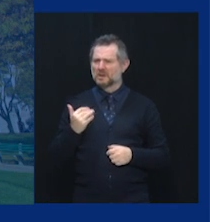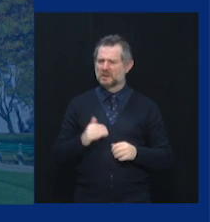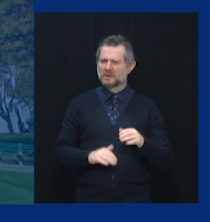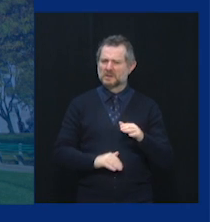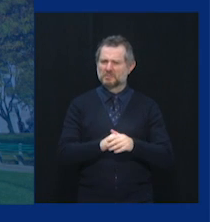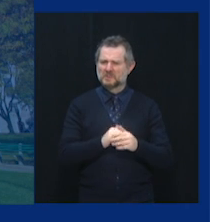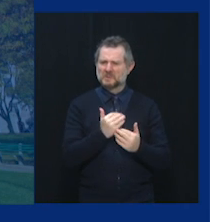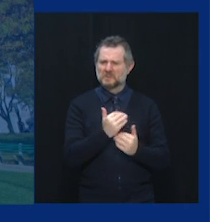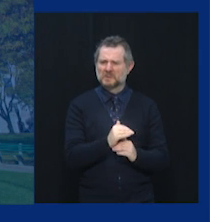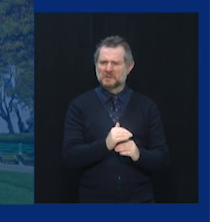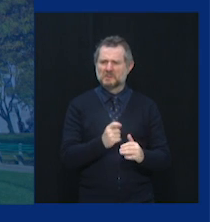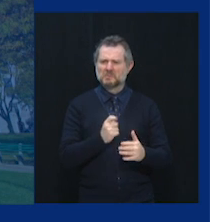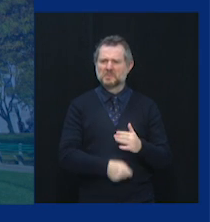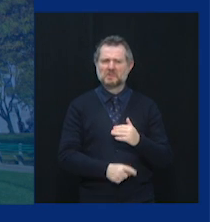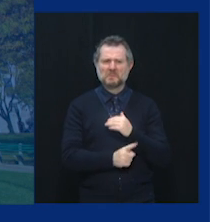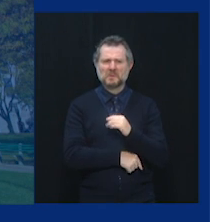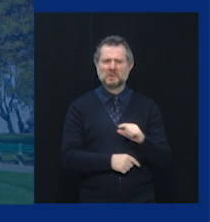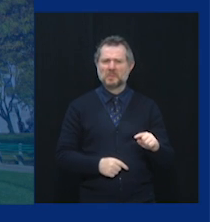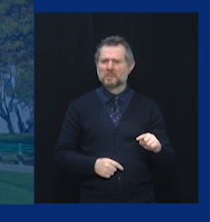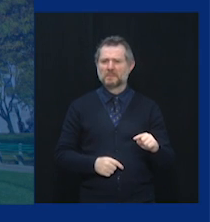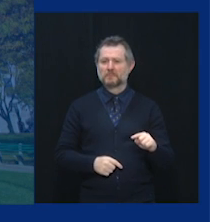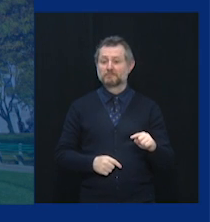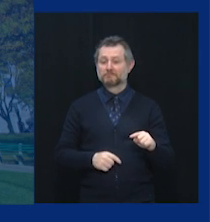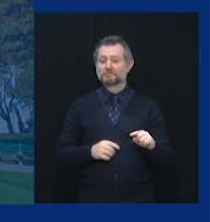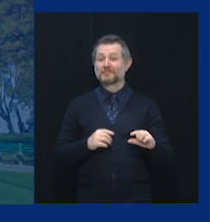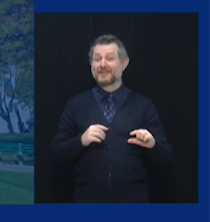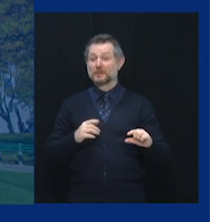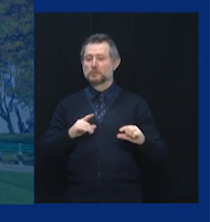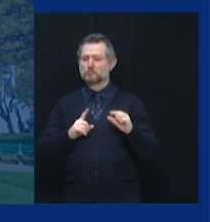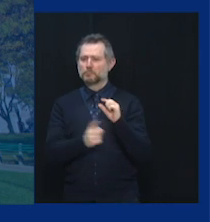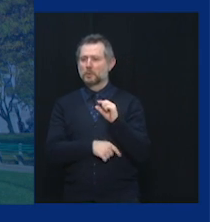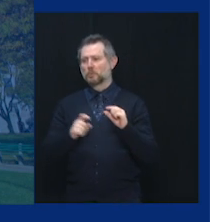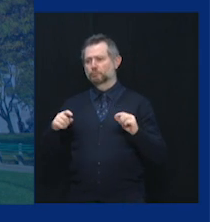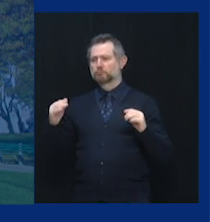is commensurate with the damage. That's what a penalty is.